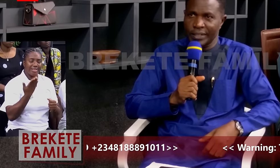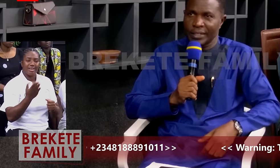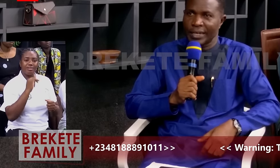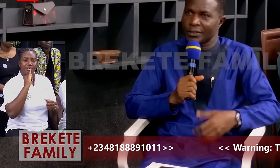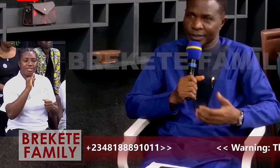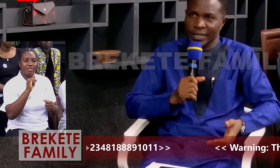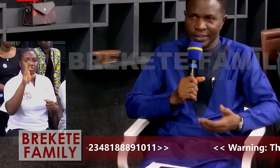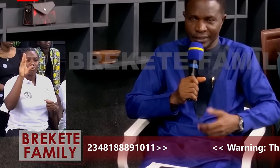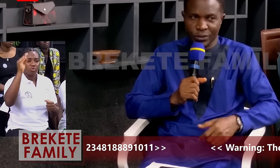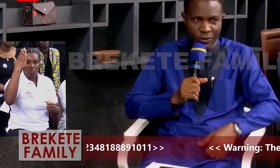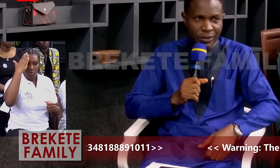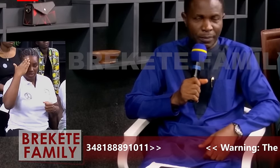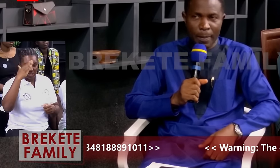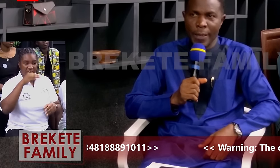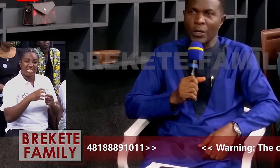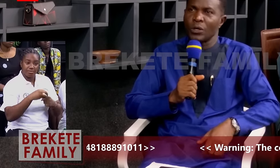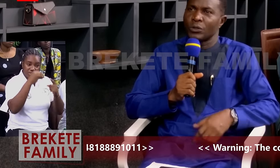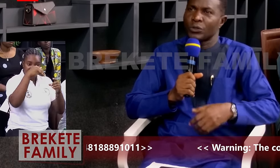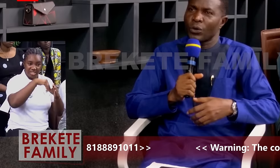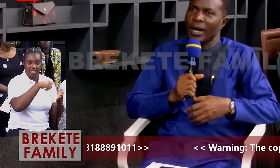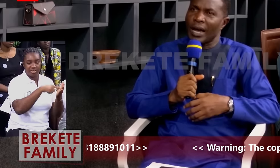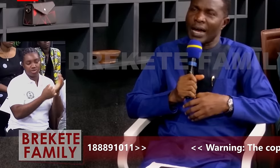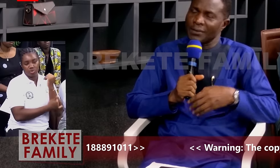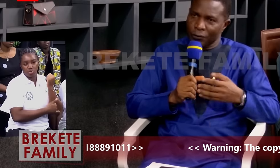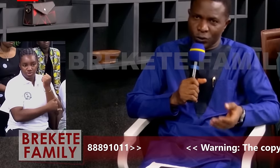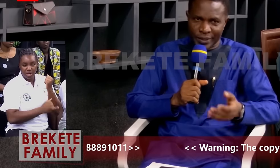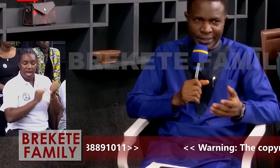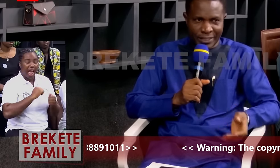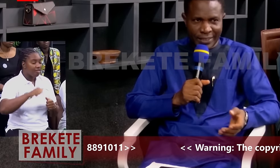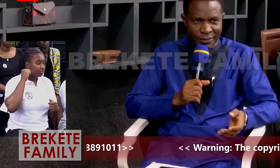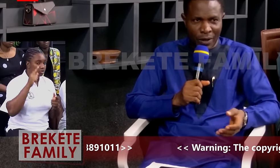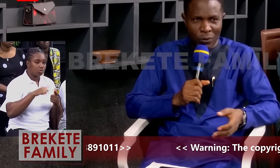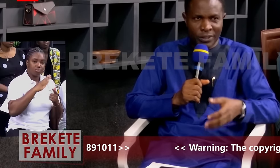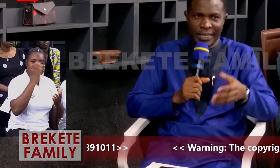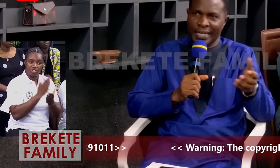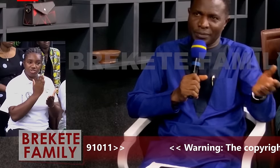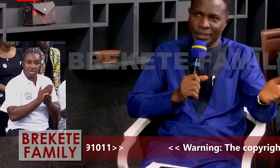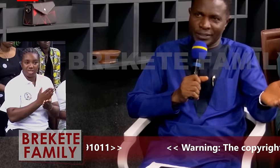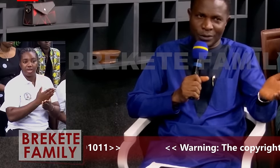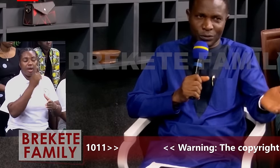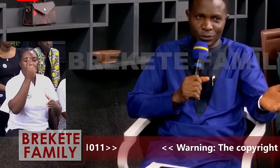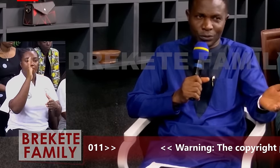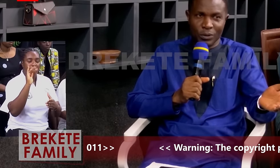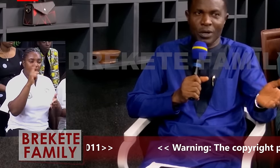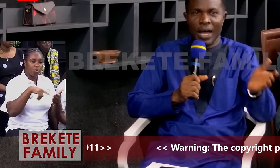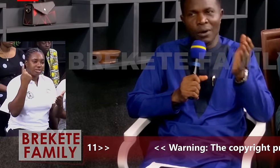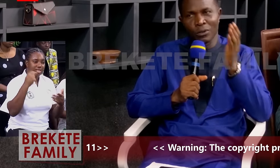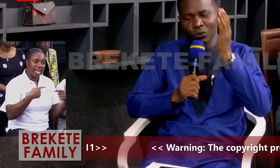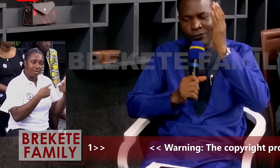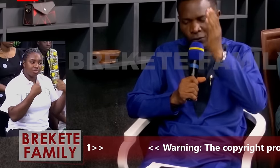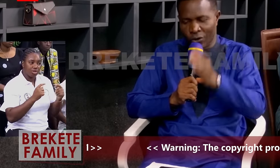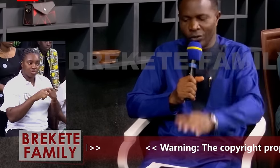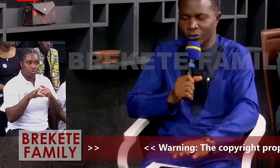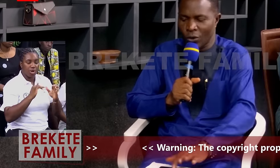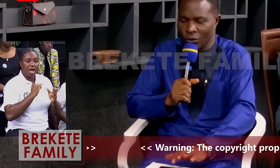ignorance, especially in this country. So I refuse to be distracted by what the enemy is trying to do. I want